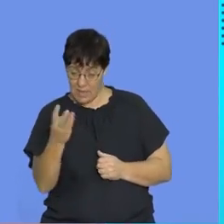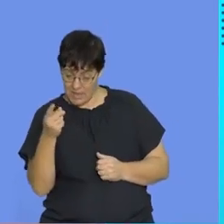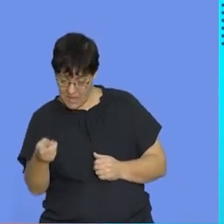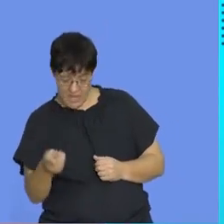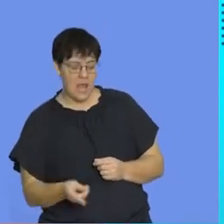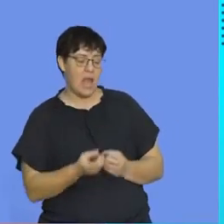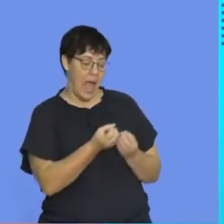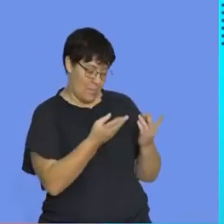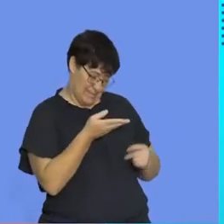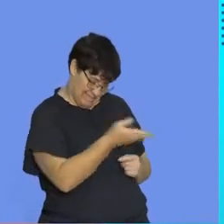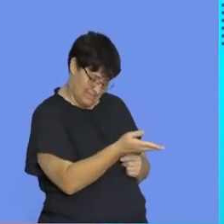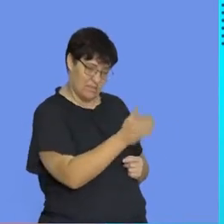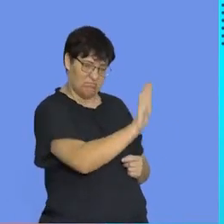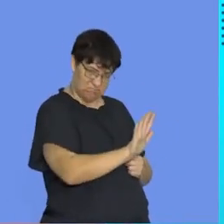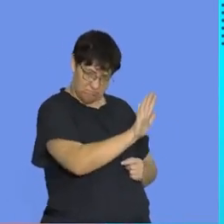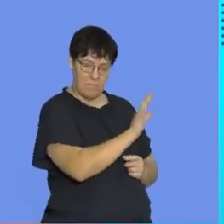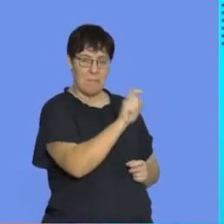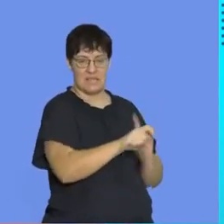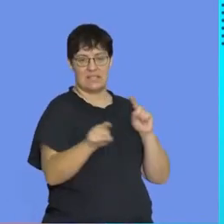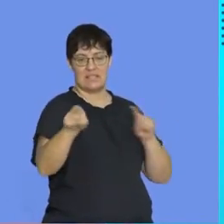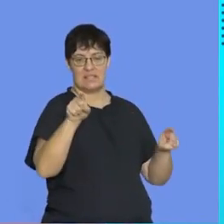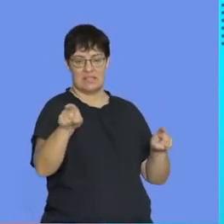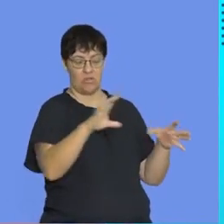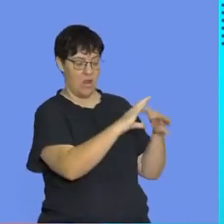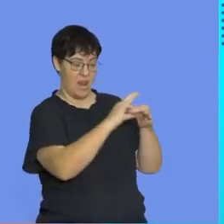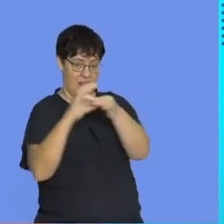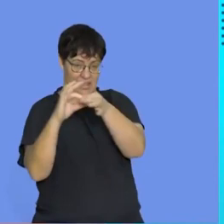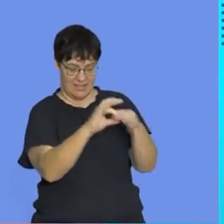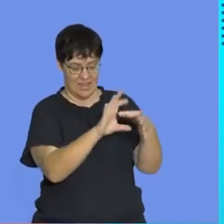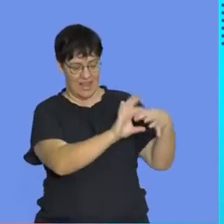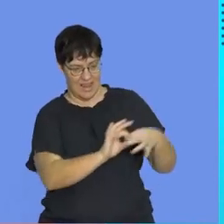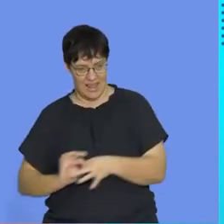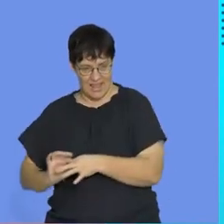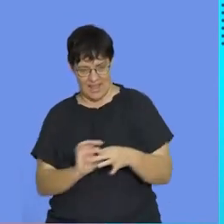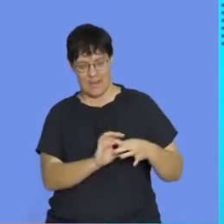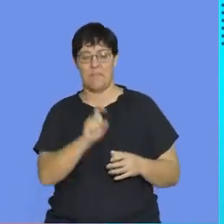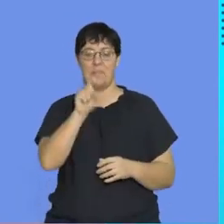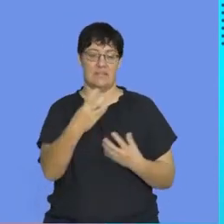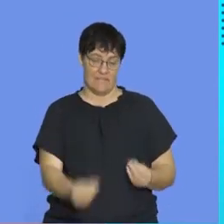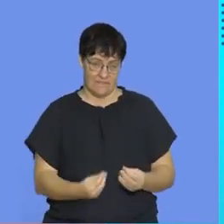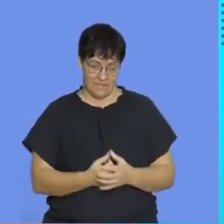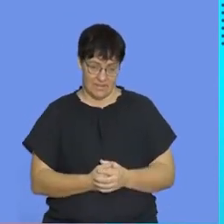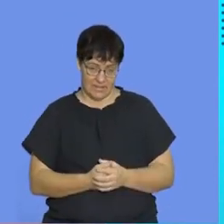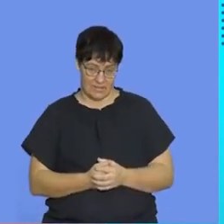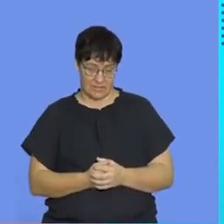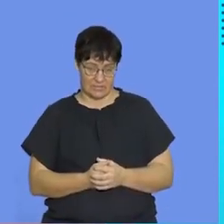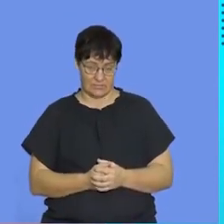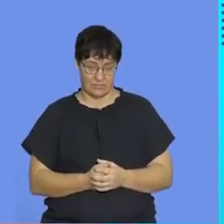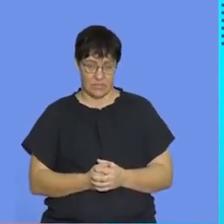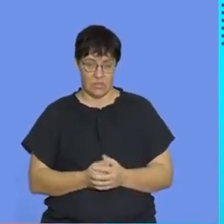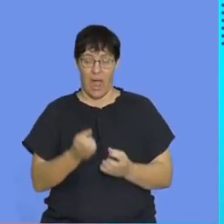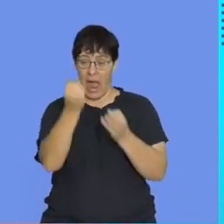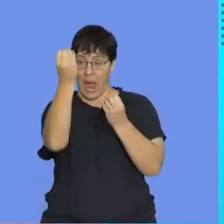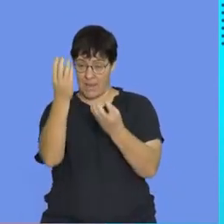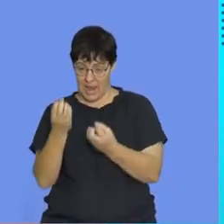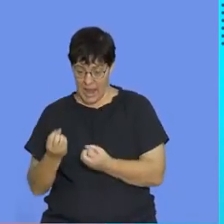there is a link between amount of reactants and the amount of substance. So the statement says the number of atoms